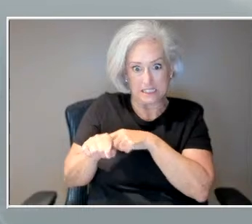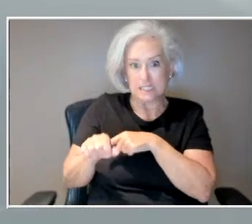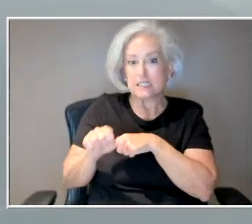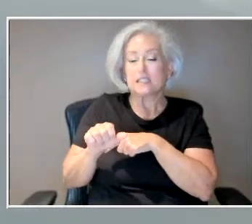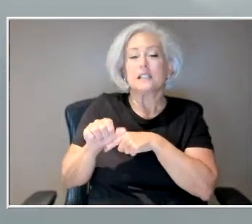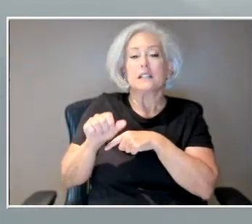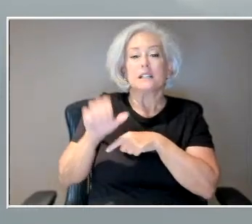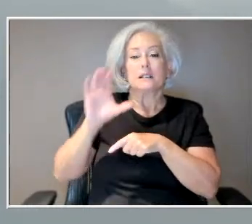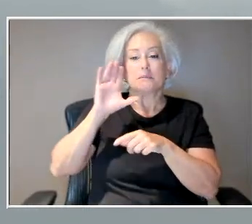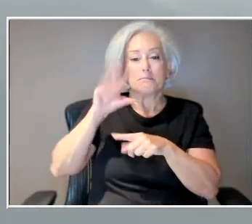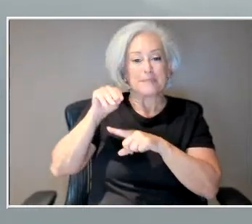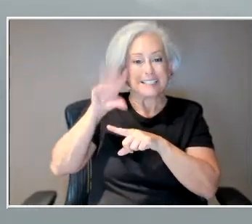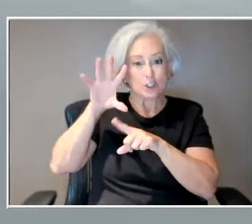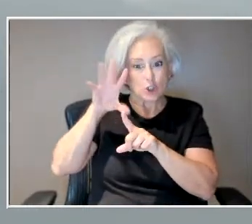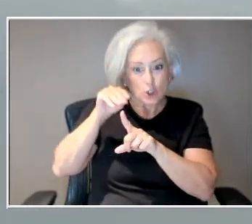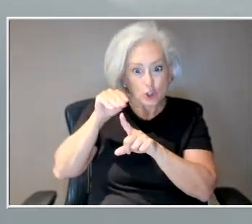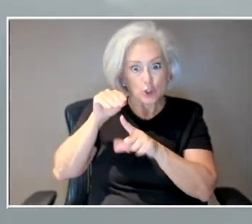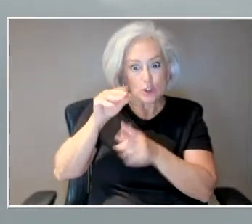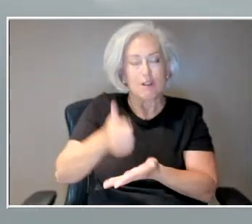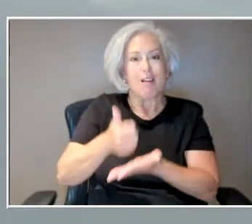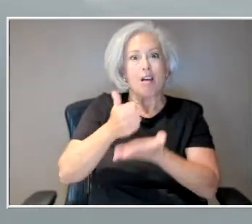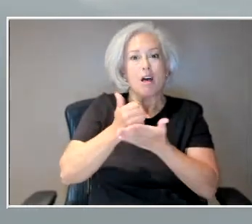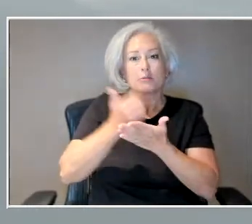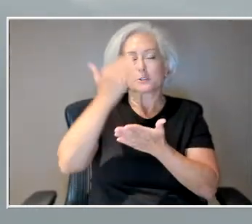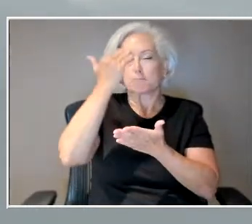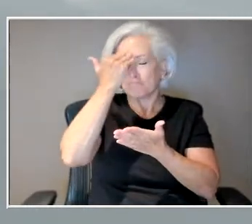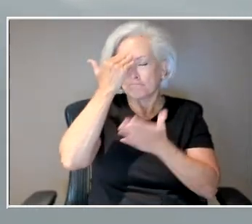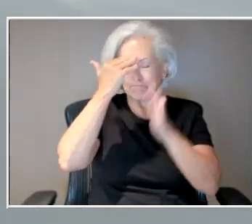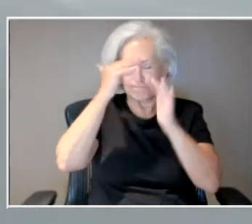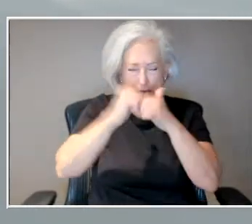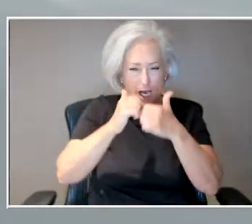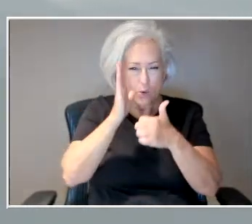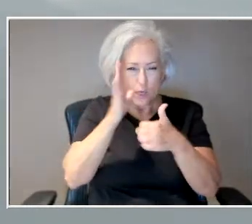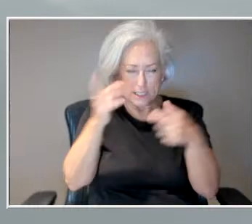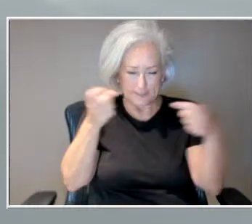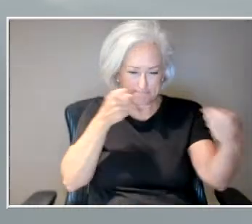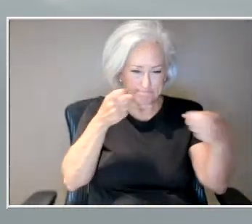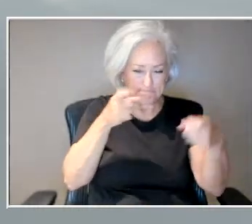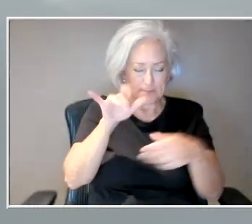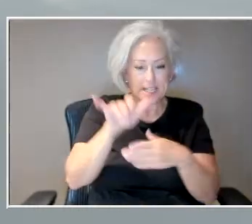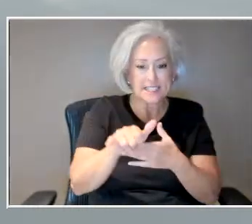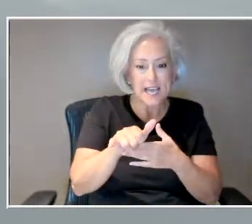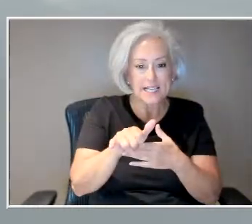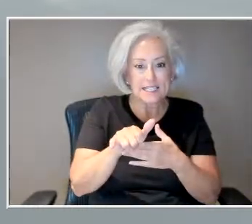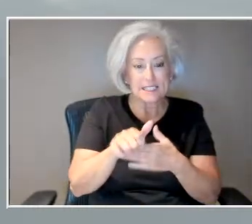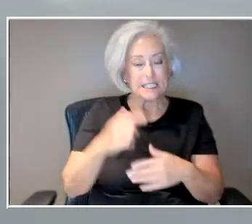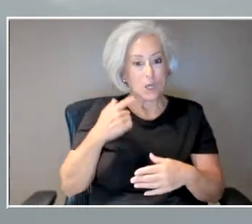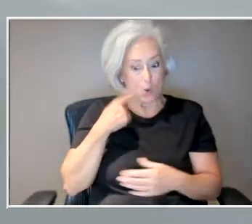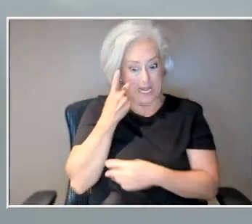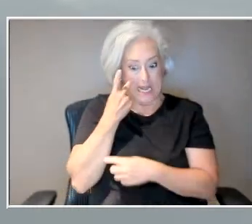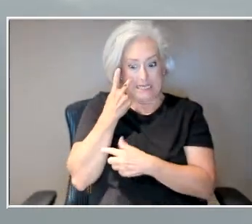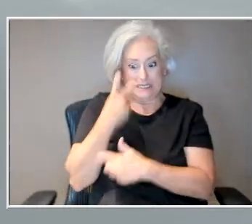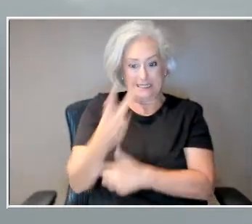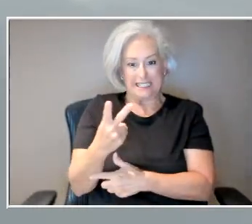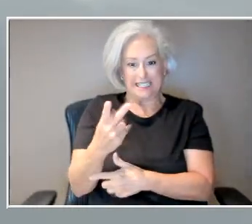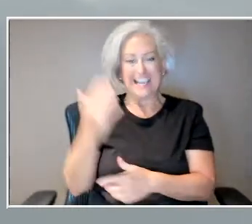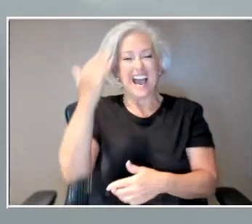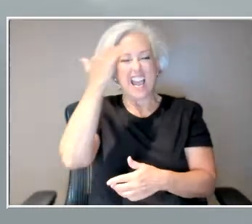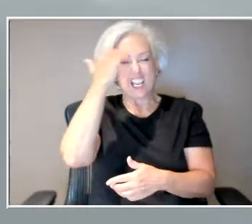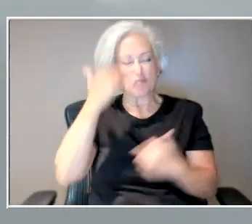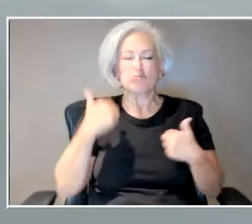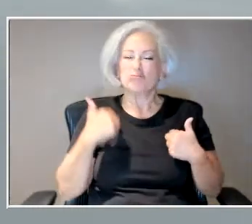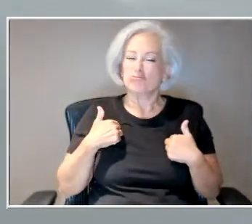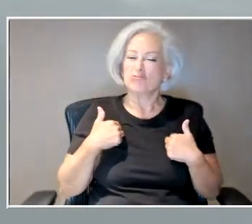helping us understand what our management options are. So when I see that, I know with a high degree of confidence, I can likely close that with a